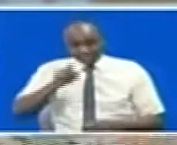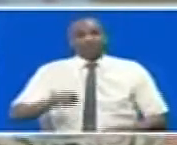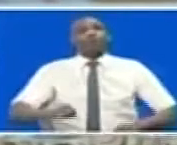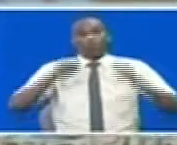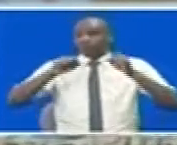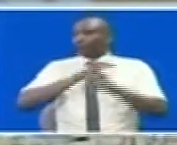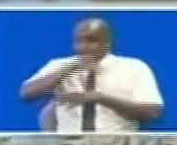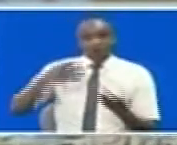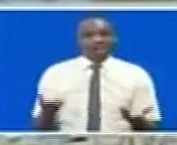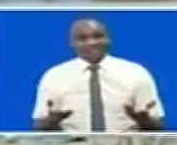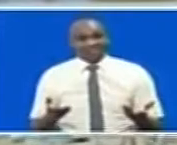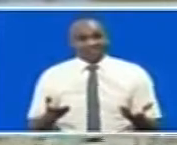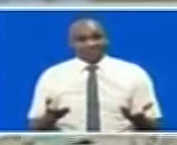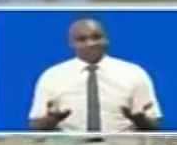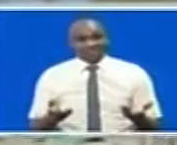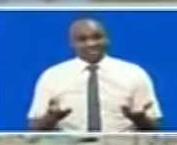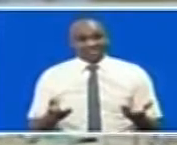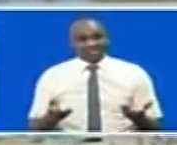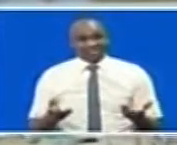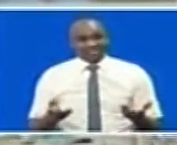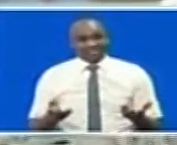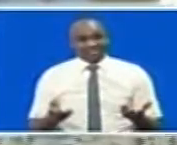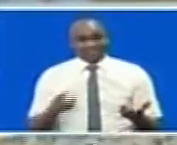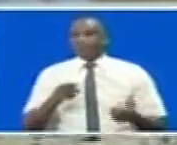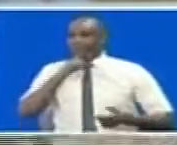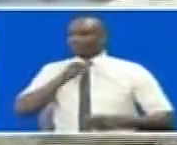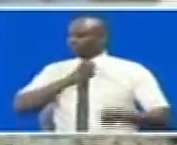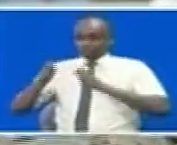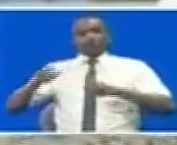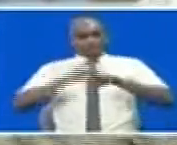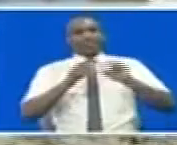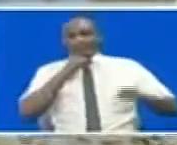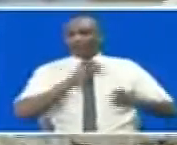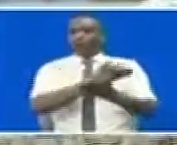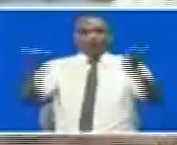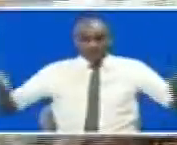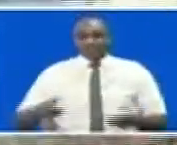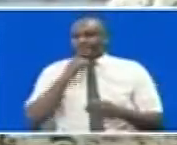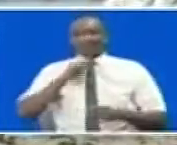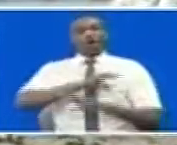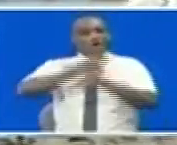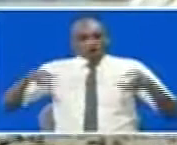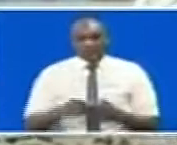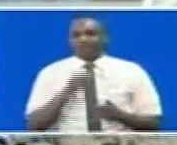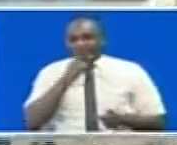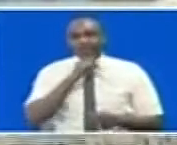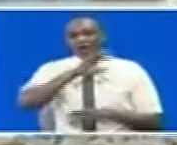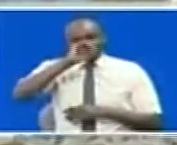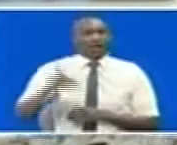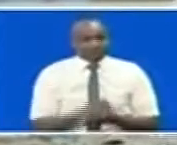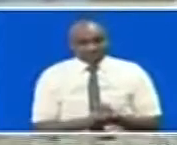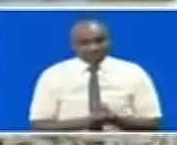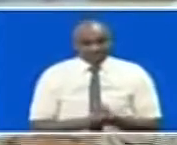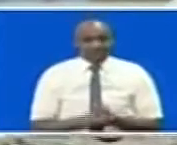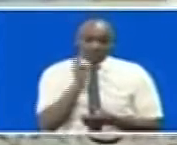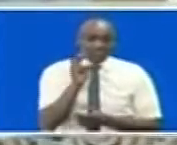boss among them. And, you know, it's like I'm in charge, I'm their father, I'm, you know. I'm the father of the city,